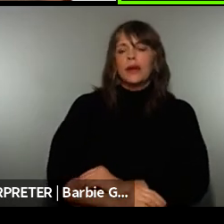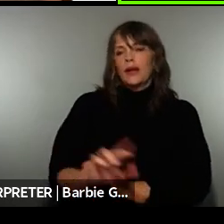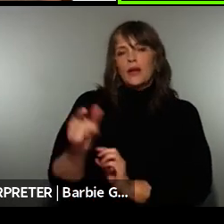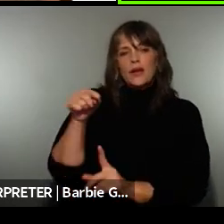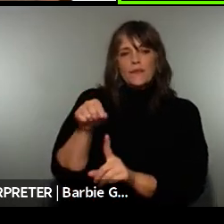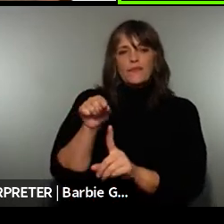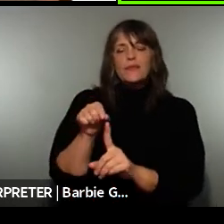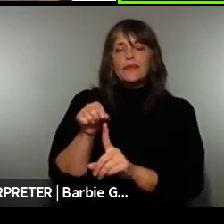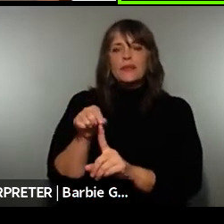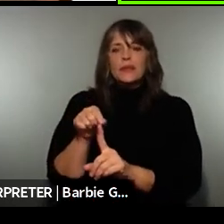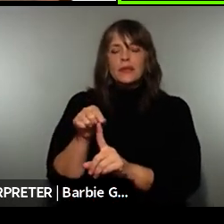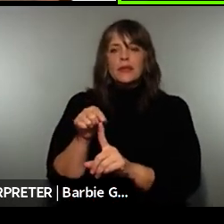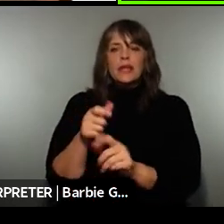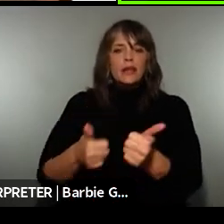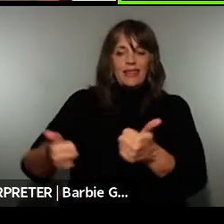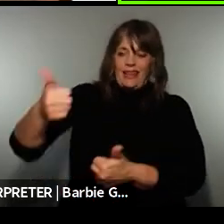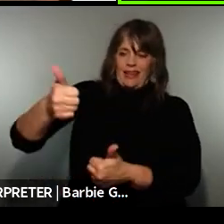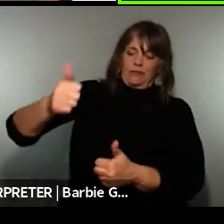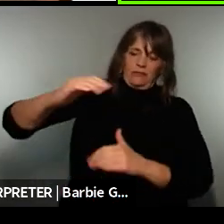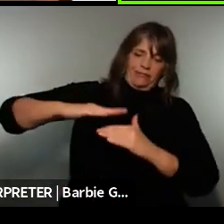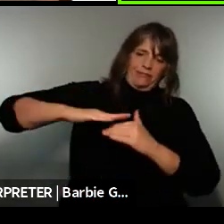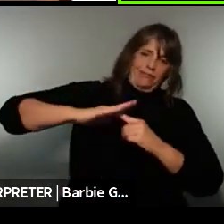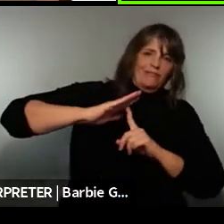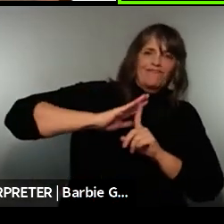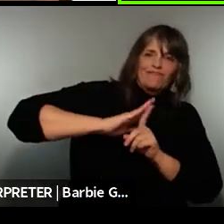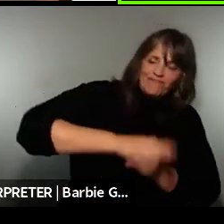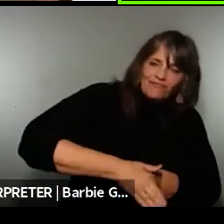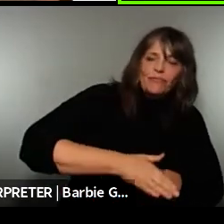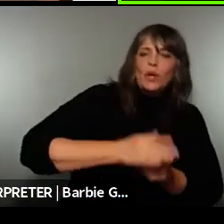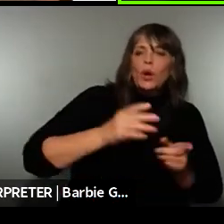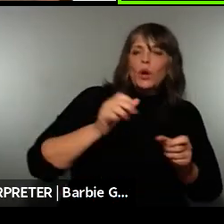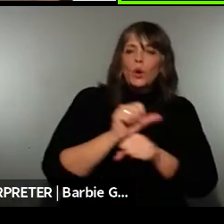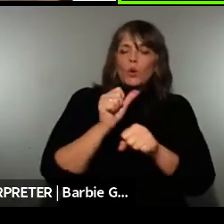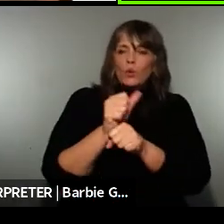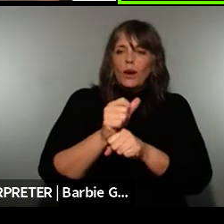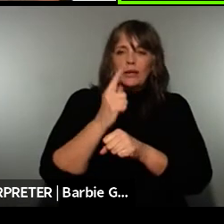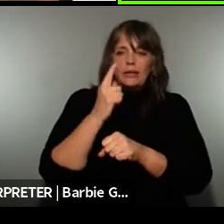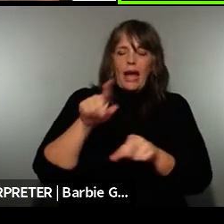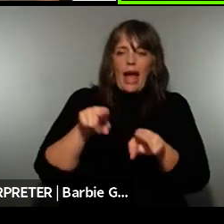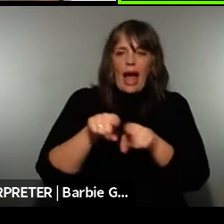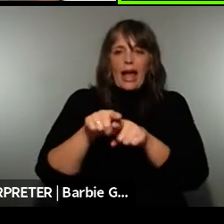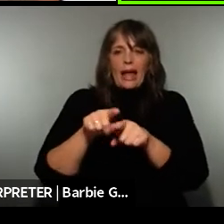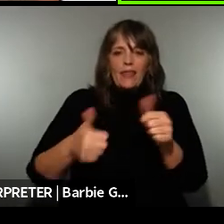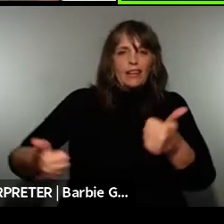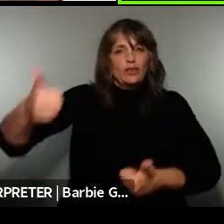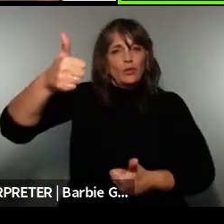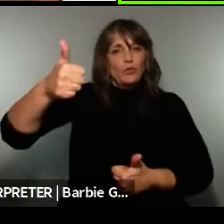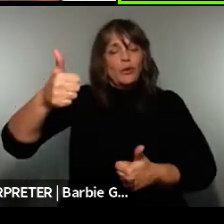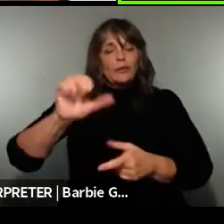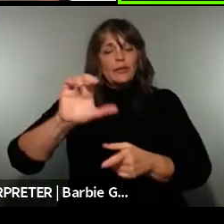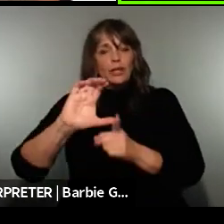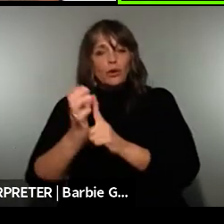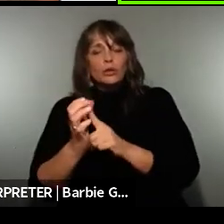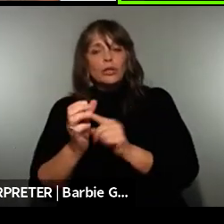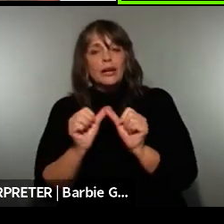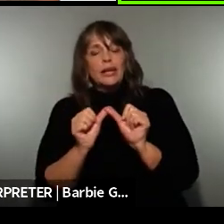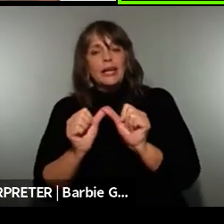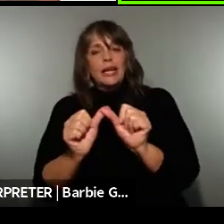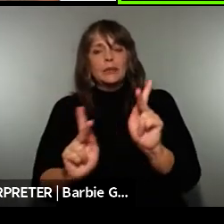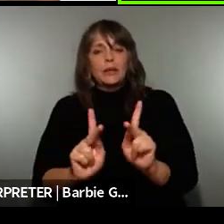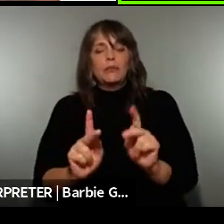we must invest in the health, we must invest in healthy alternatives. And supremacy culture keeps folks in the conditions of a word I